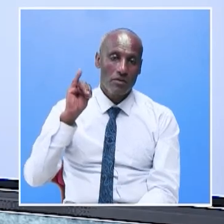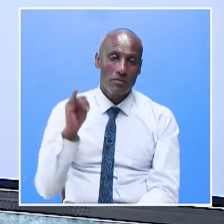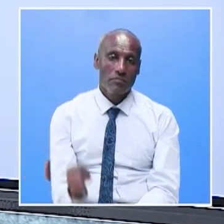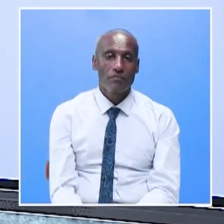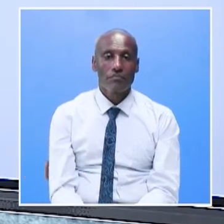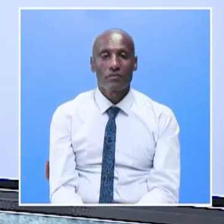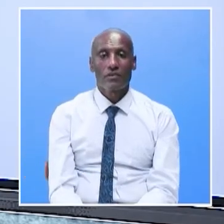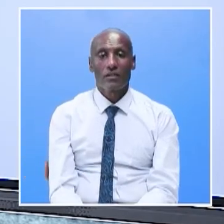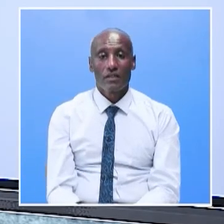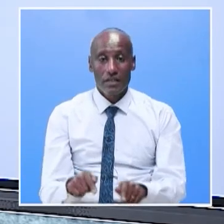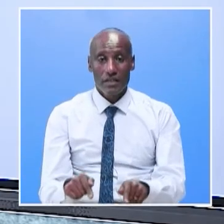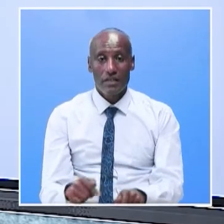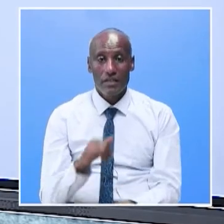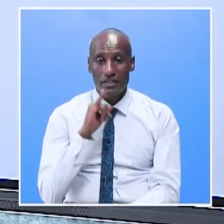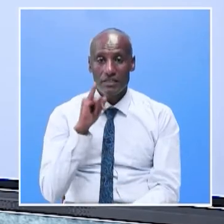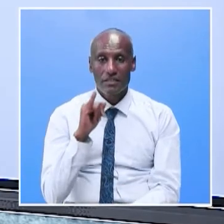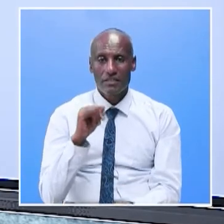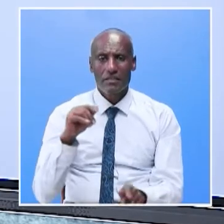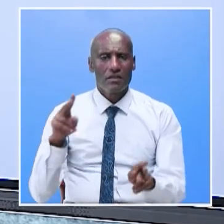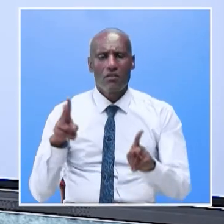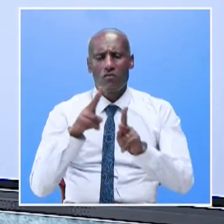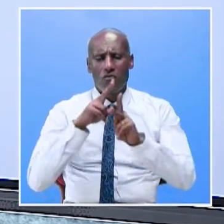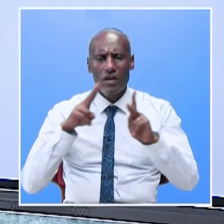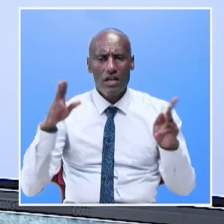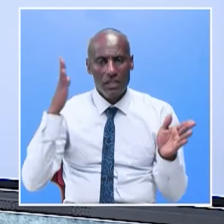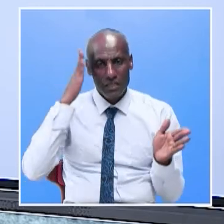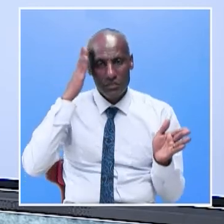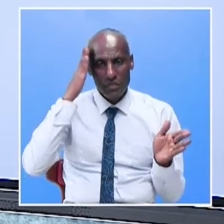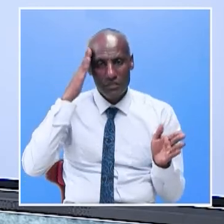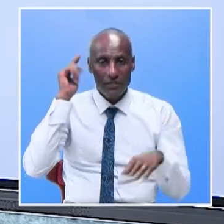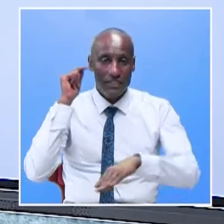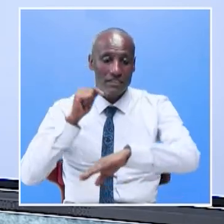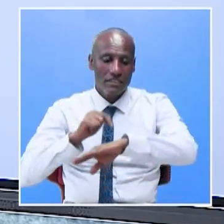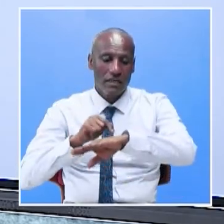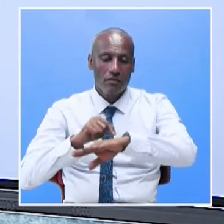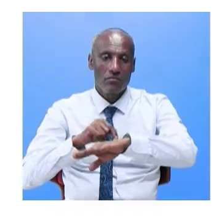So here is also a very specific time.